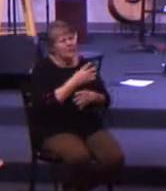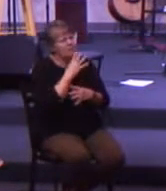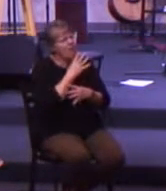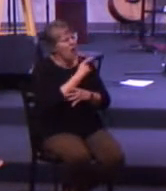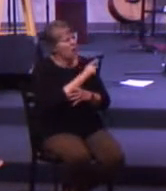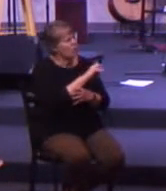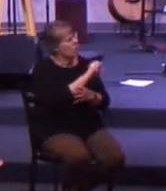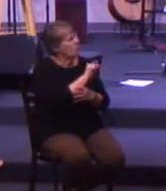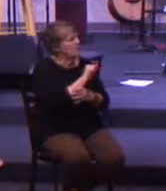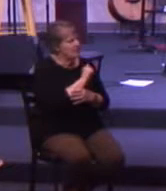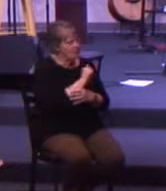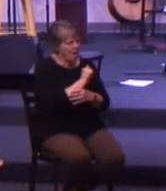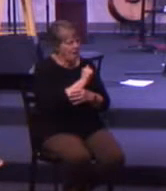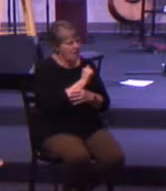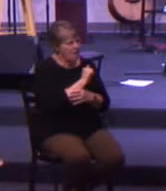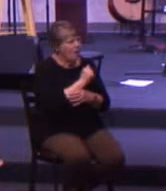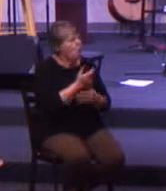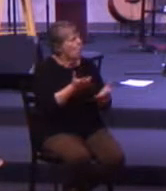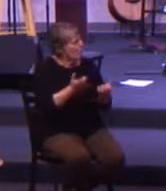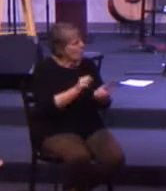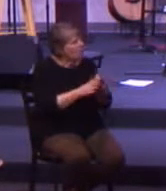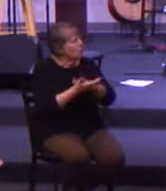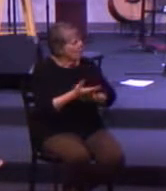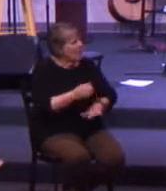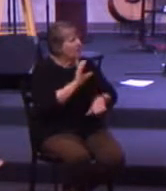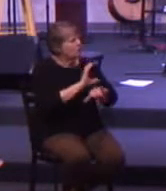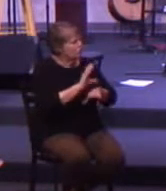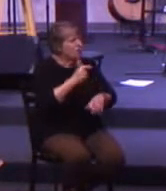changes that script.